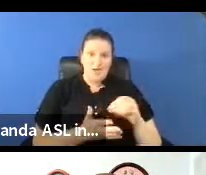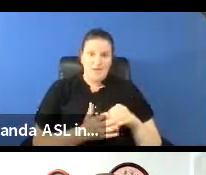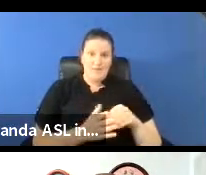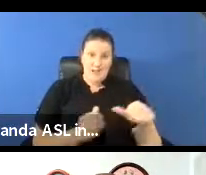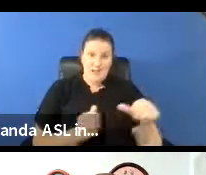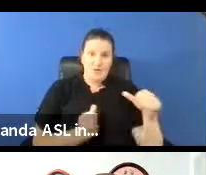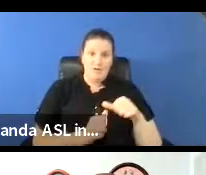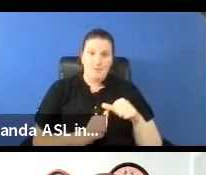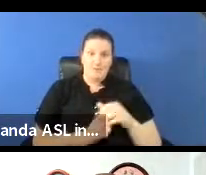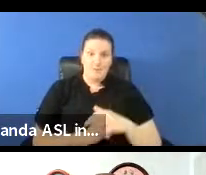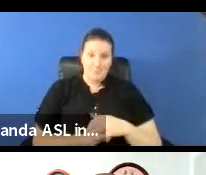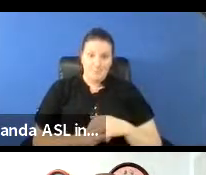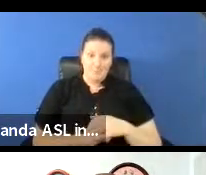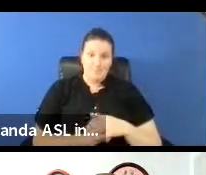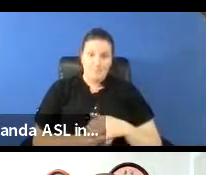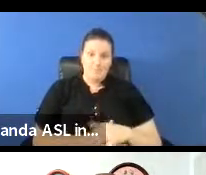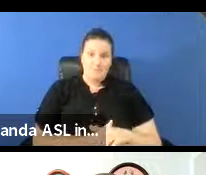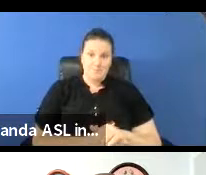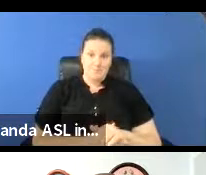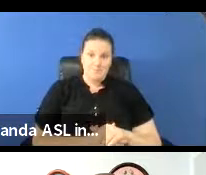area. So